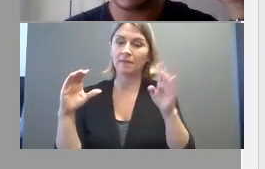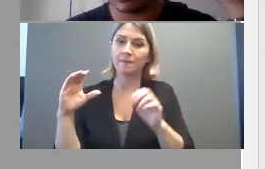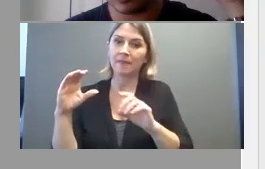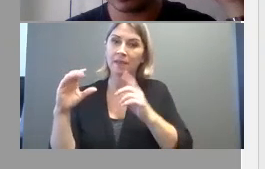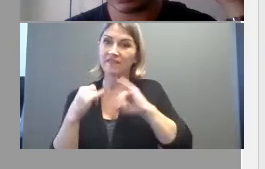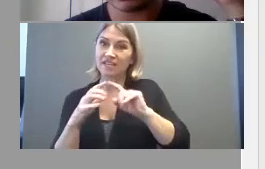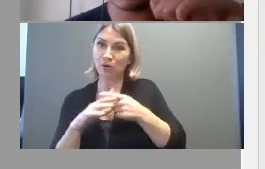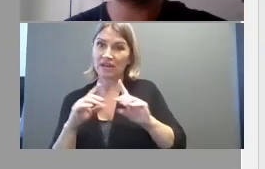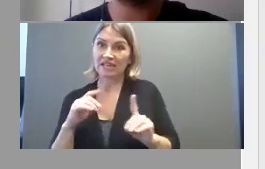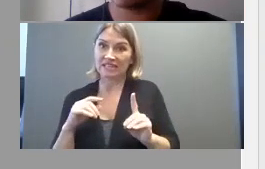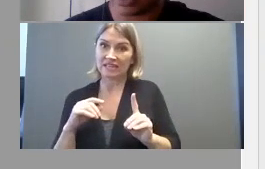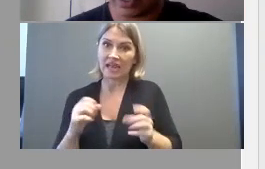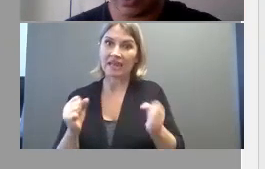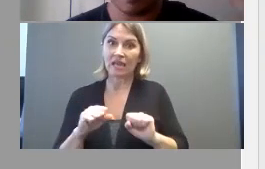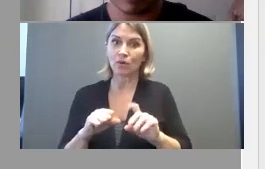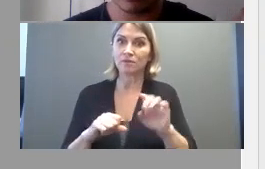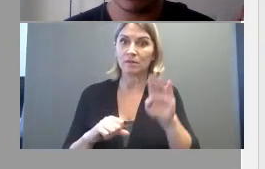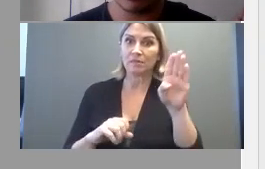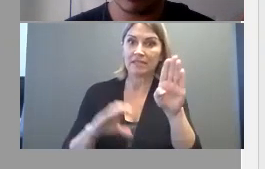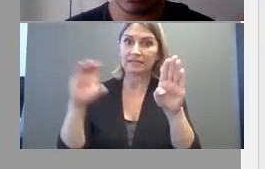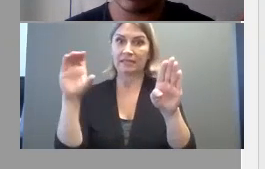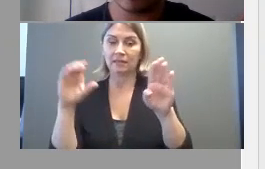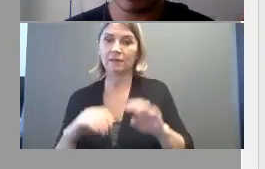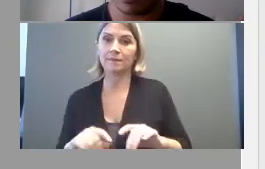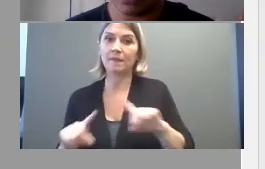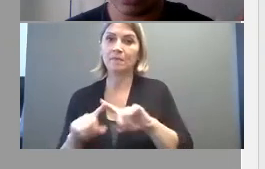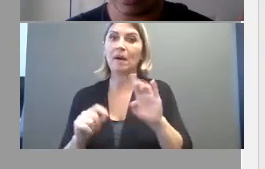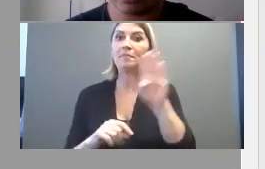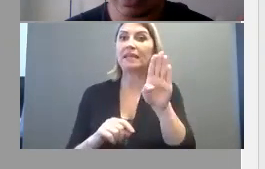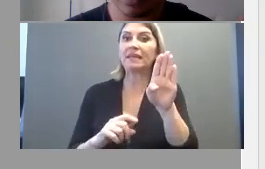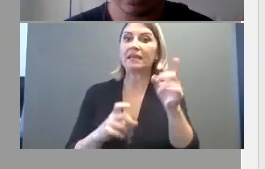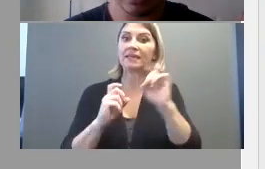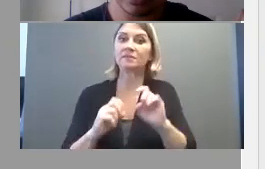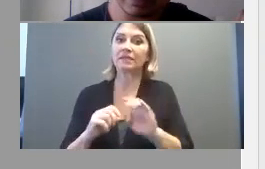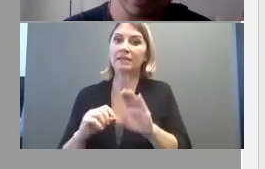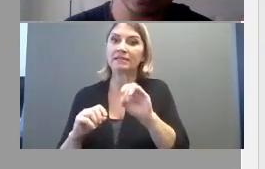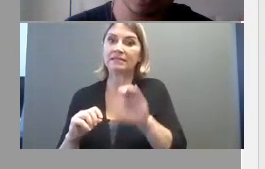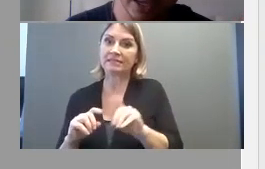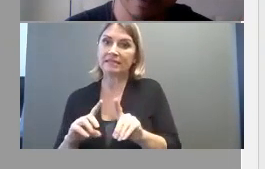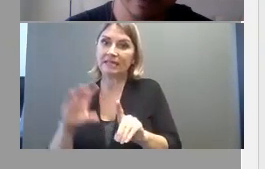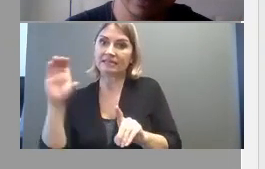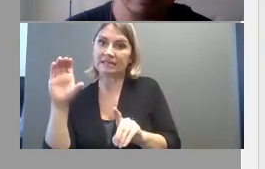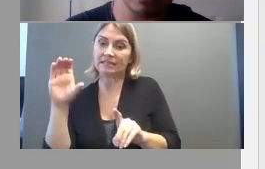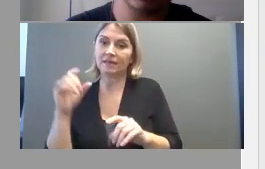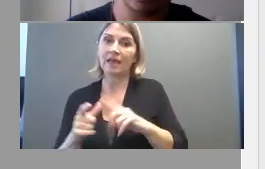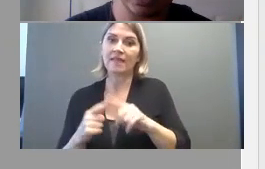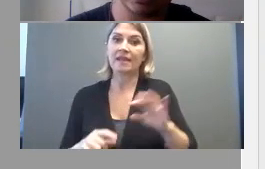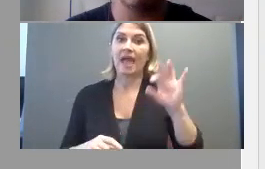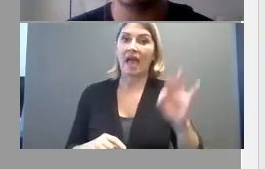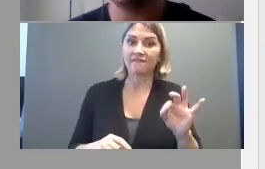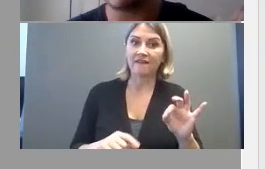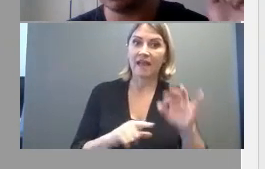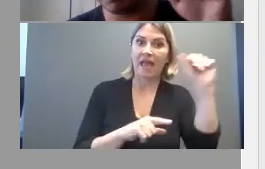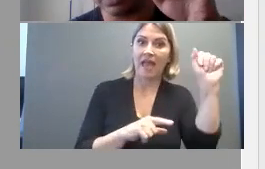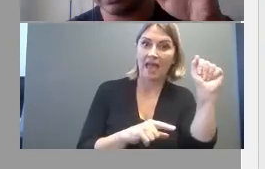D, I can go to D and C and I have to start again. But B gives me B, D, and C, and then we get to F, then we get to A,